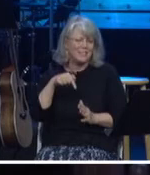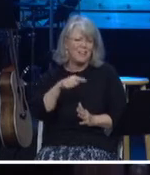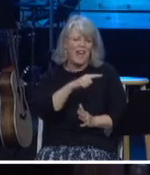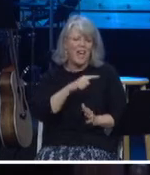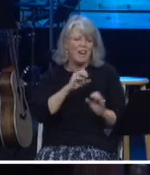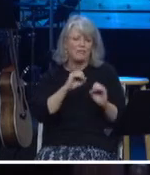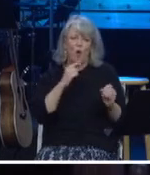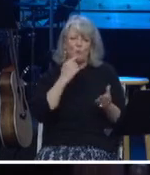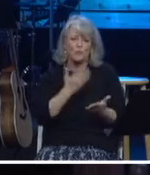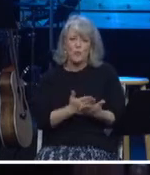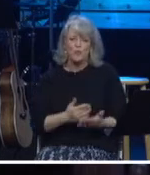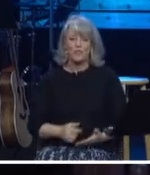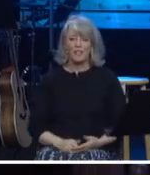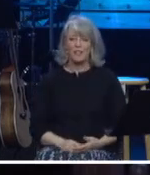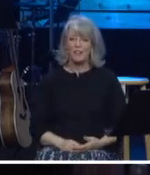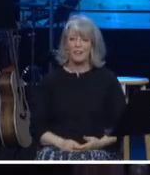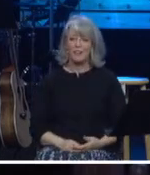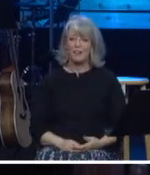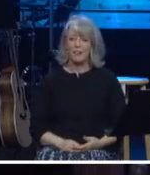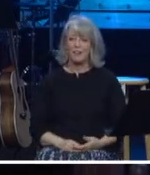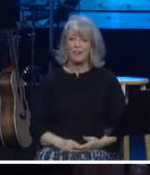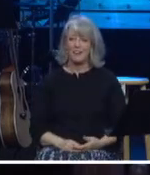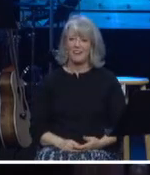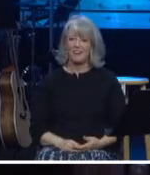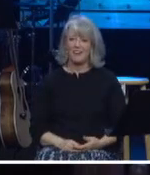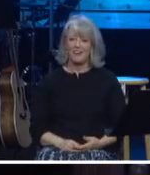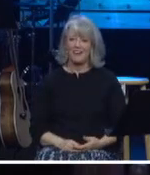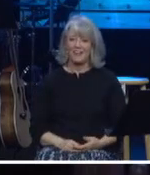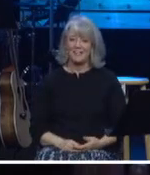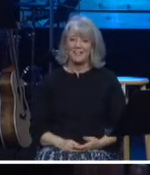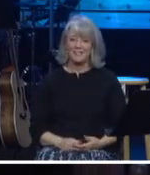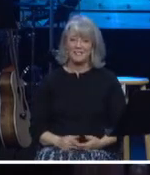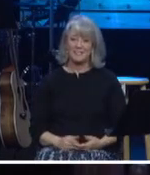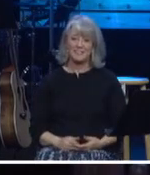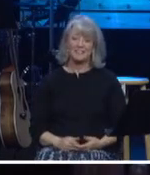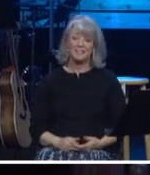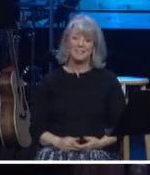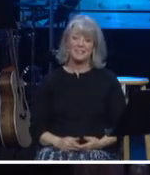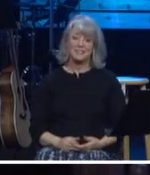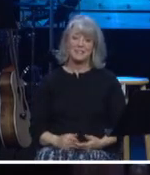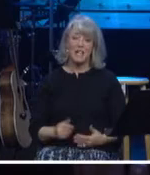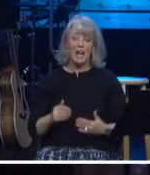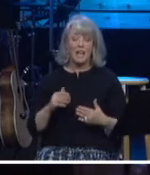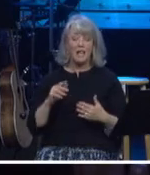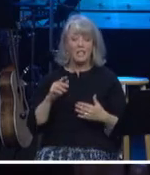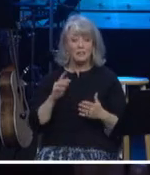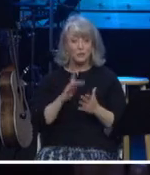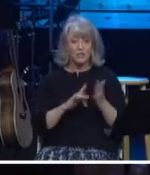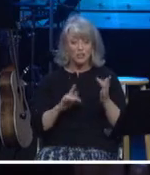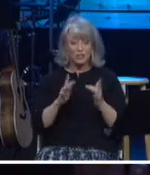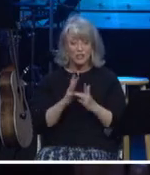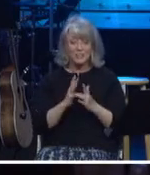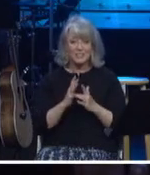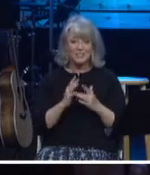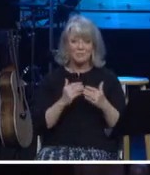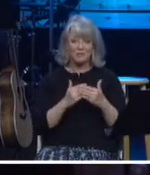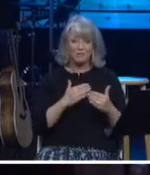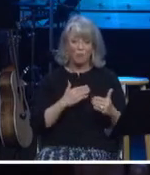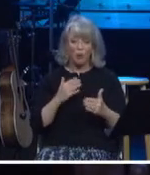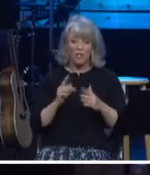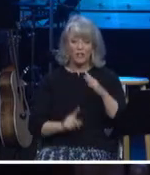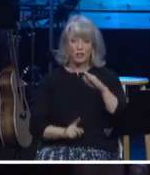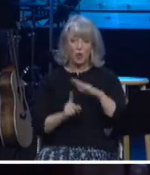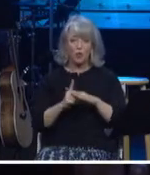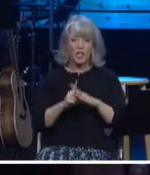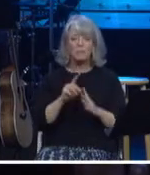It's exactly what unfolds throughout Israel's history, post-Jesus. No less than 63 men came